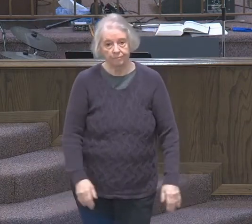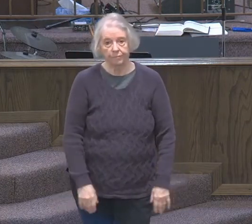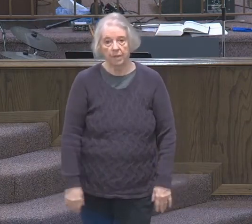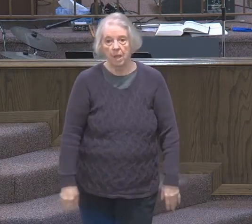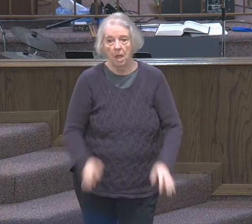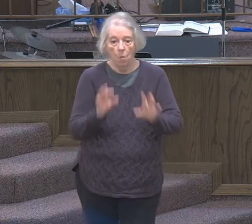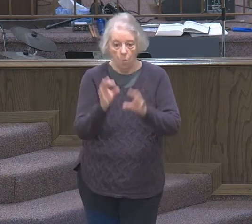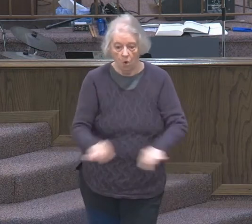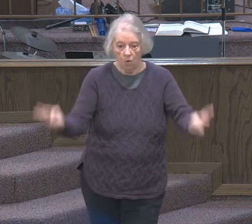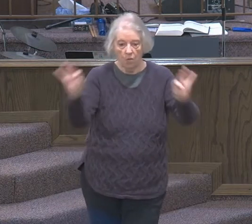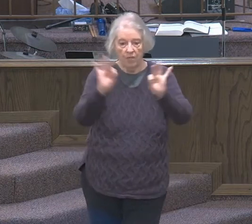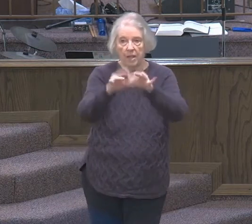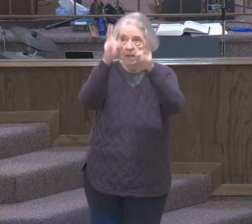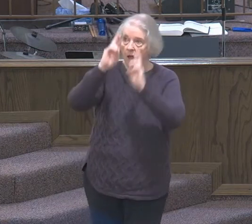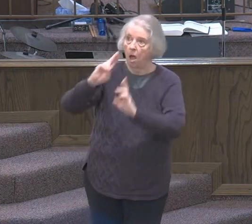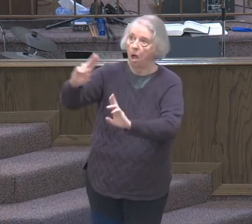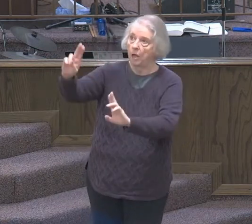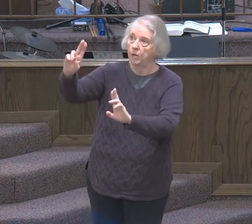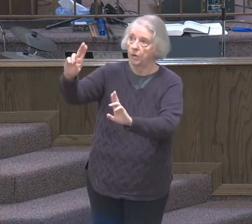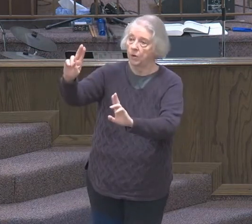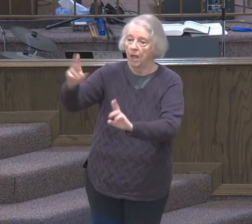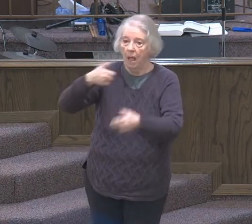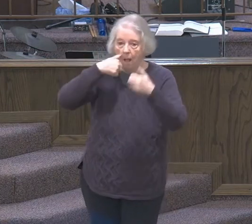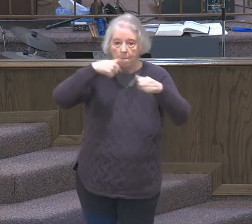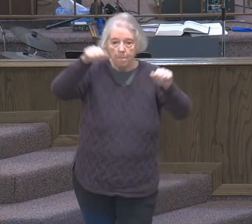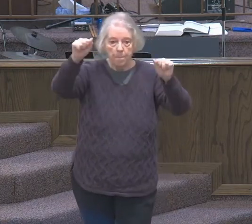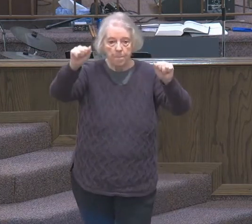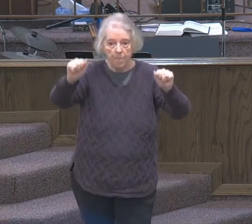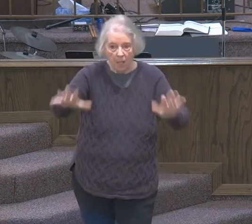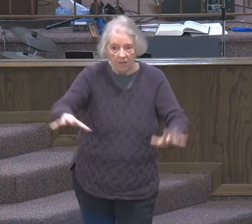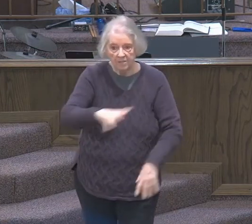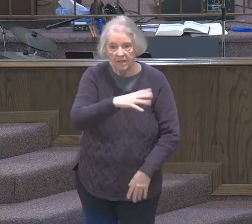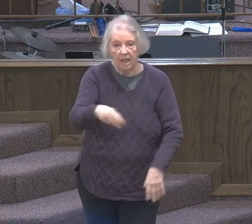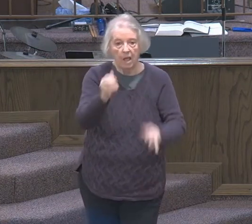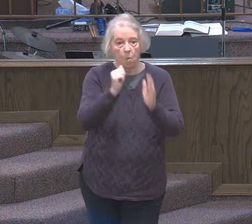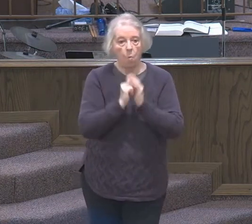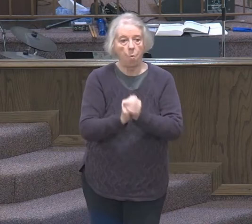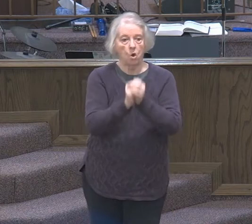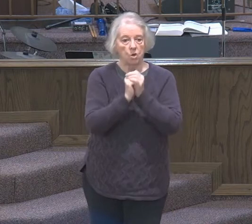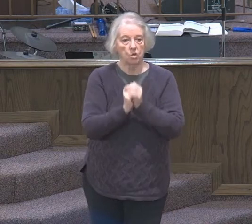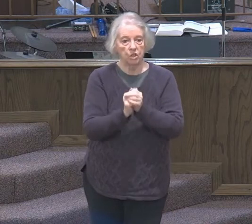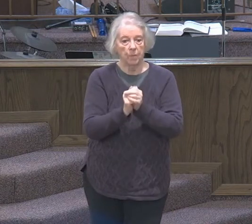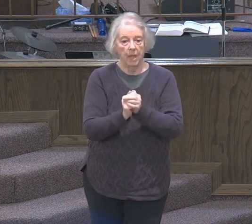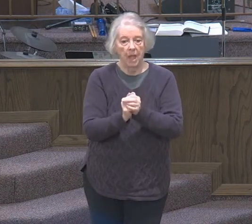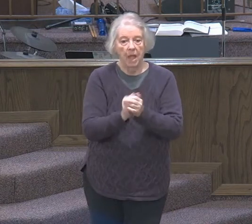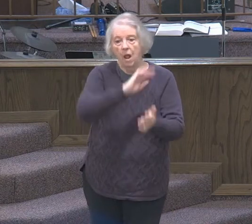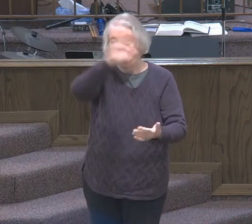and what? And worship. Because the next verse says, and all the elders, they did